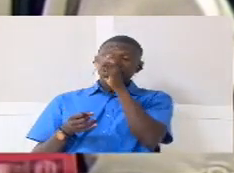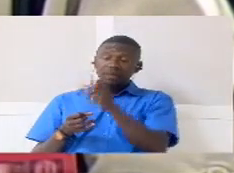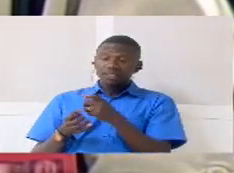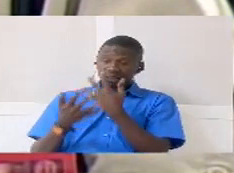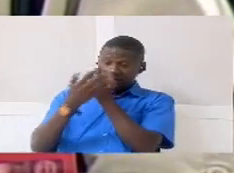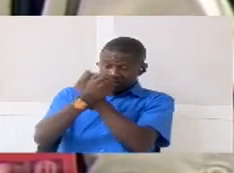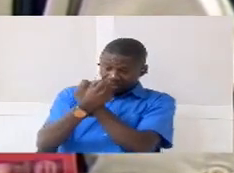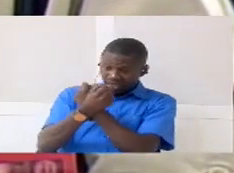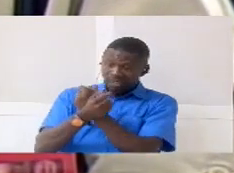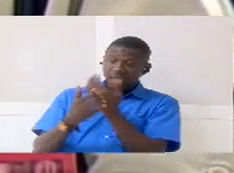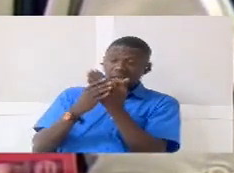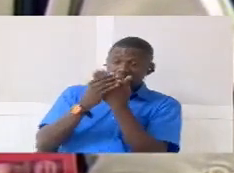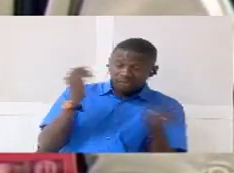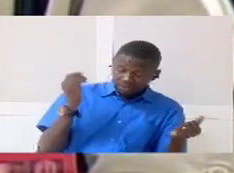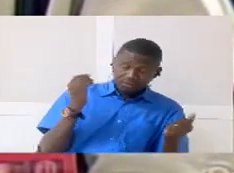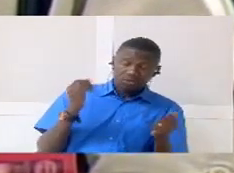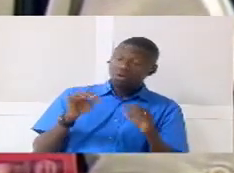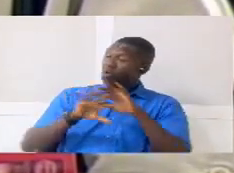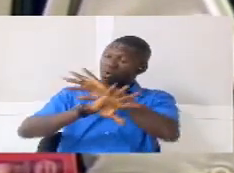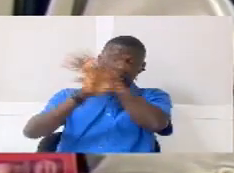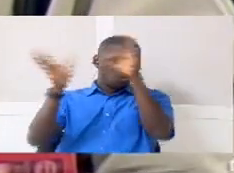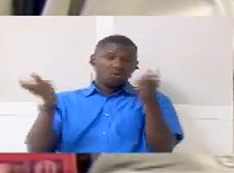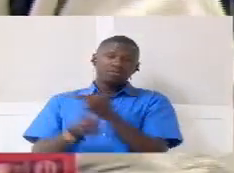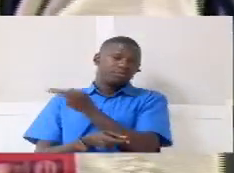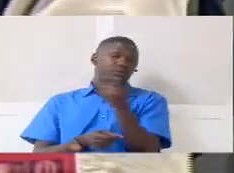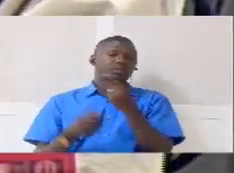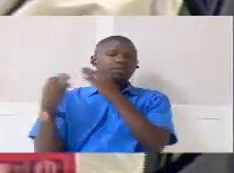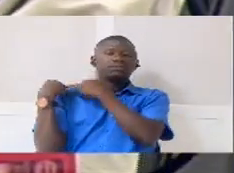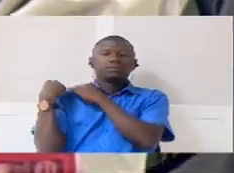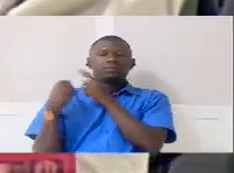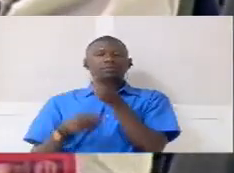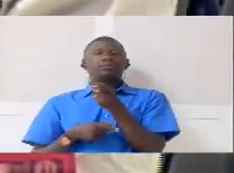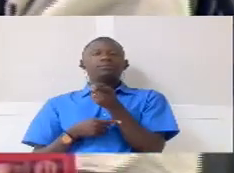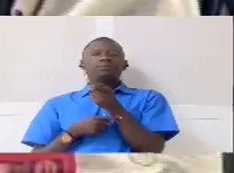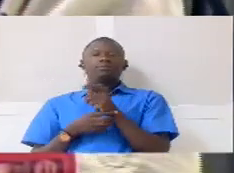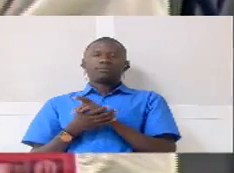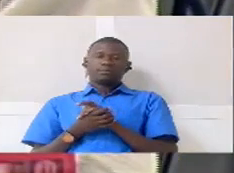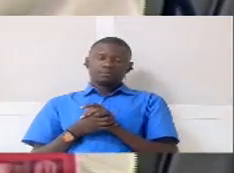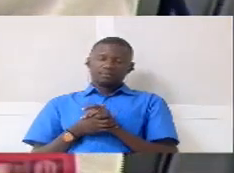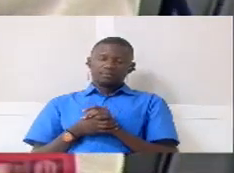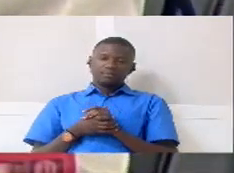akunna kantarola aduno kala wul bele kan escape ode woka nyade onde bakel. Escape used to frighten me a lot.